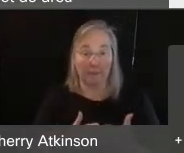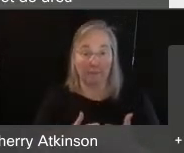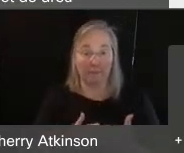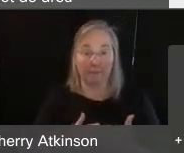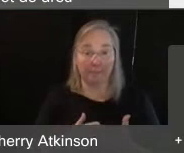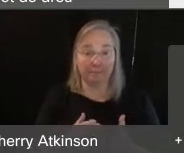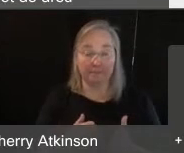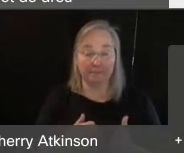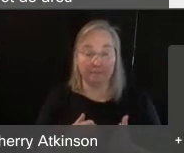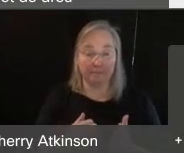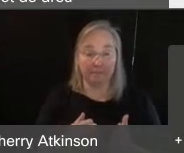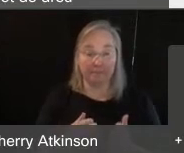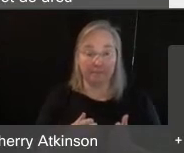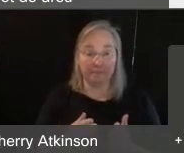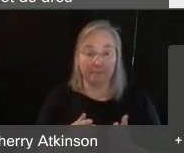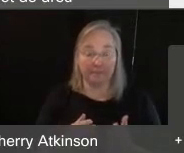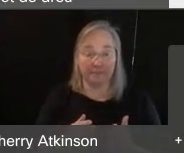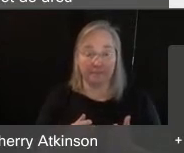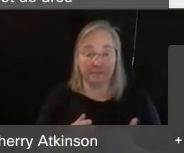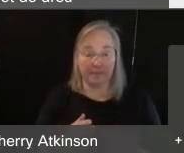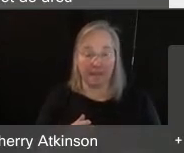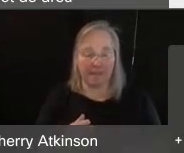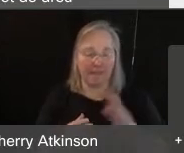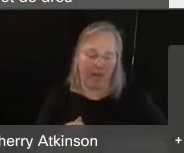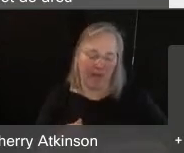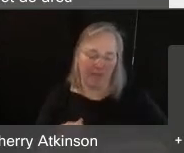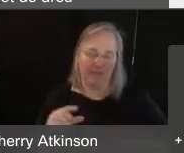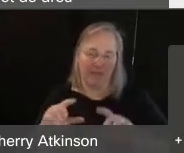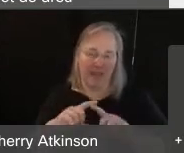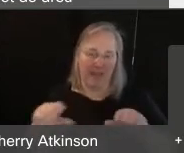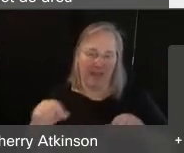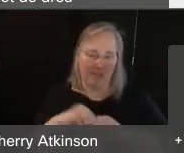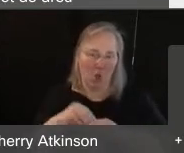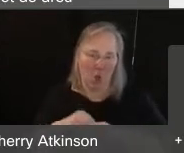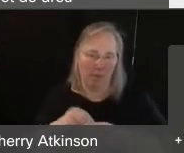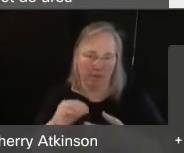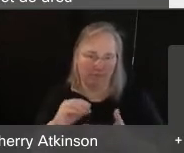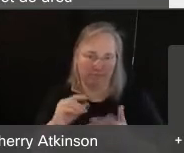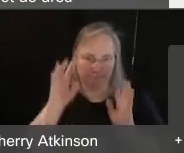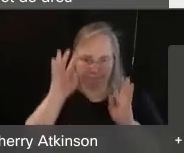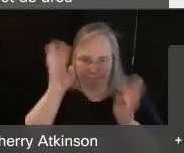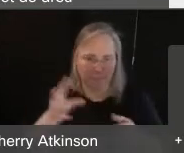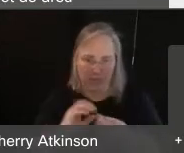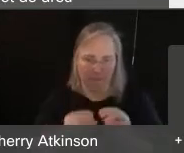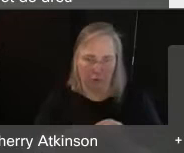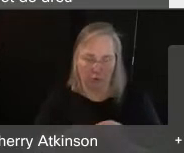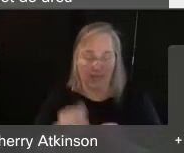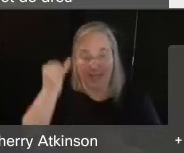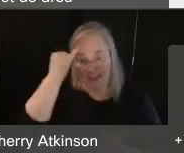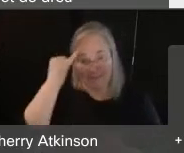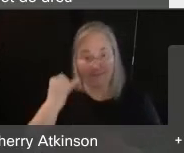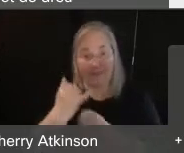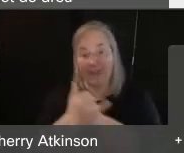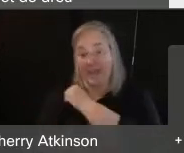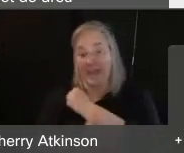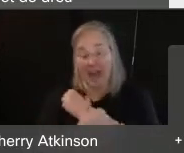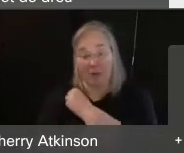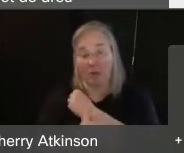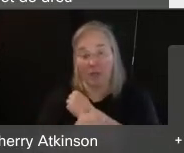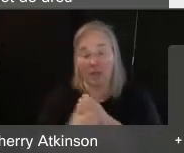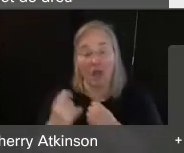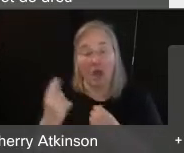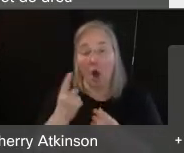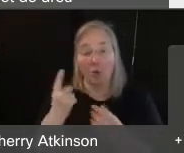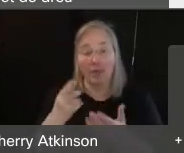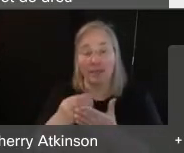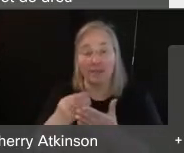kind of back of the envelope numbers. If the county has always funded above maintenance of effort, which